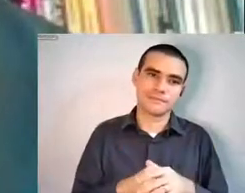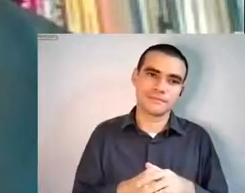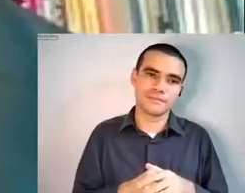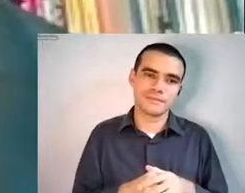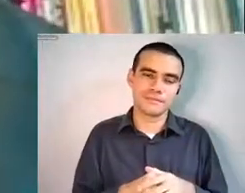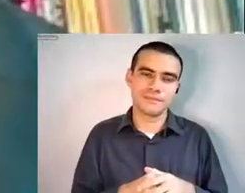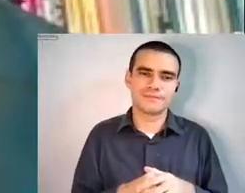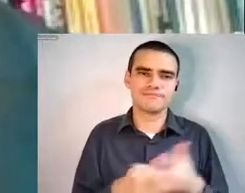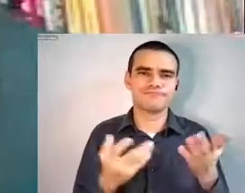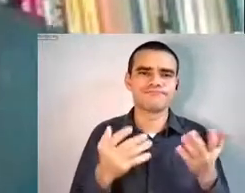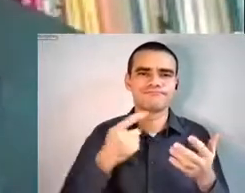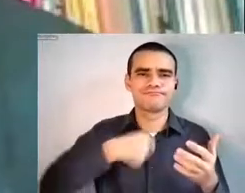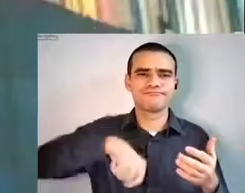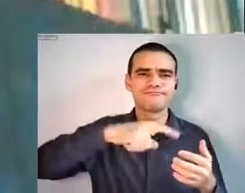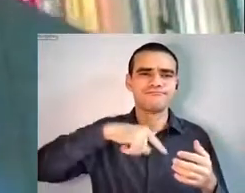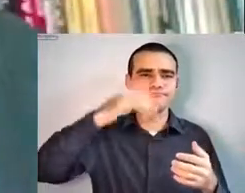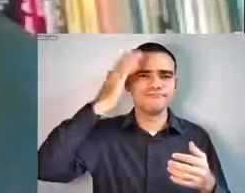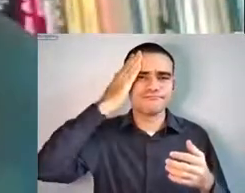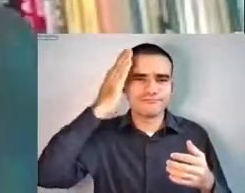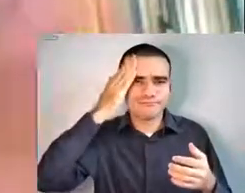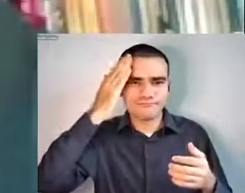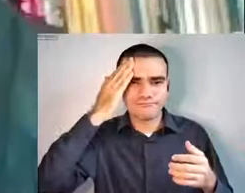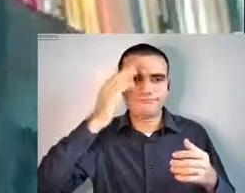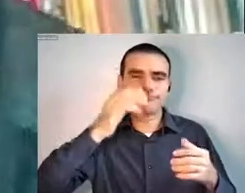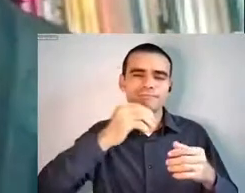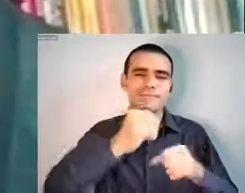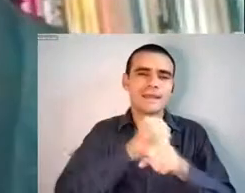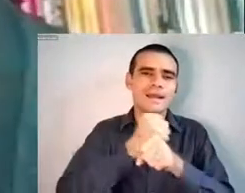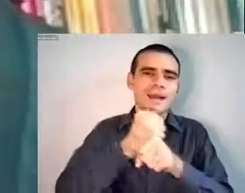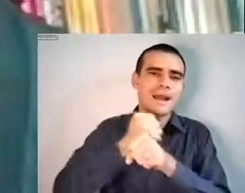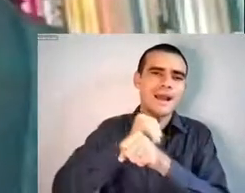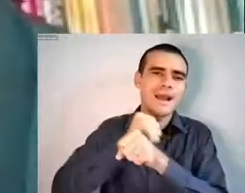capacity. What do we know now,